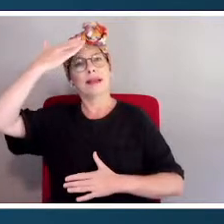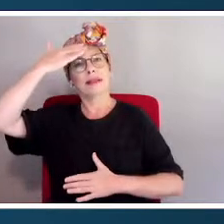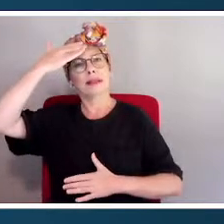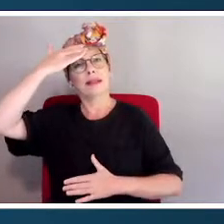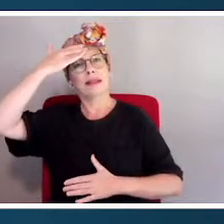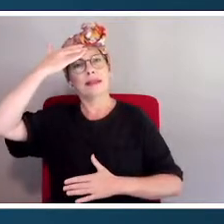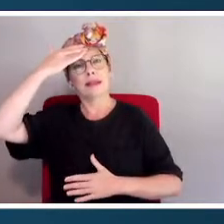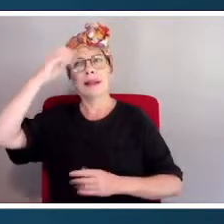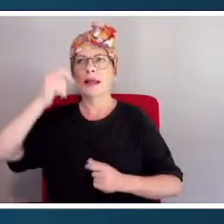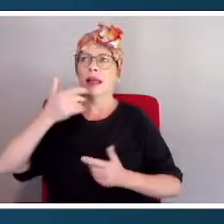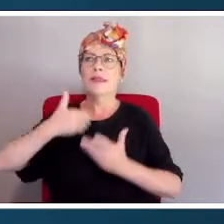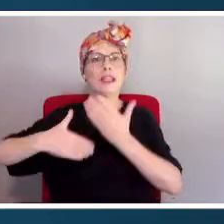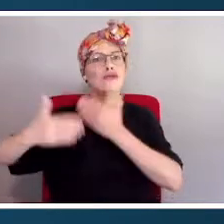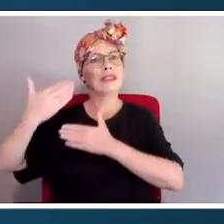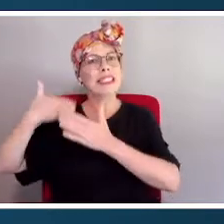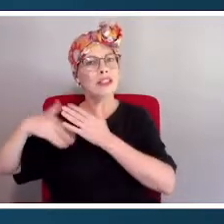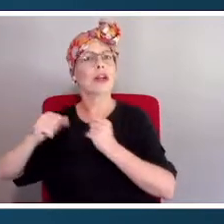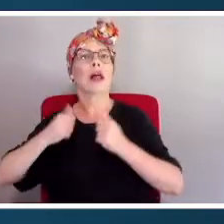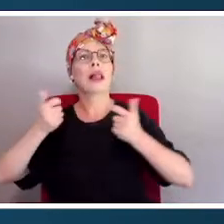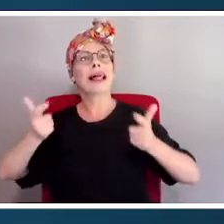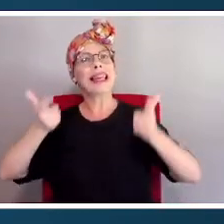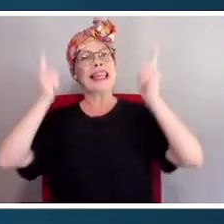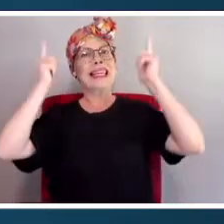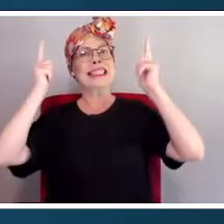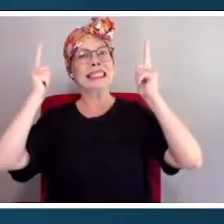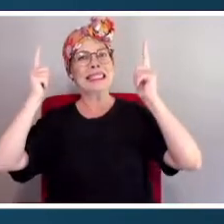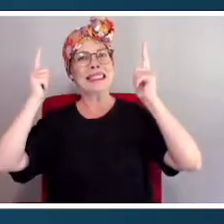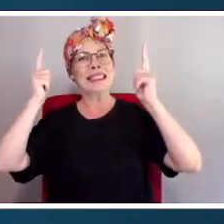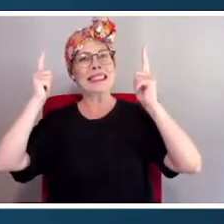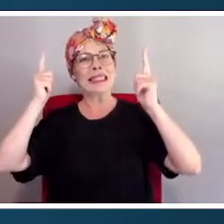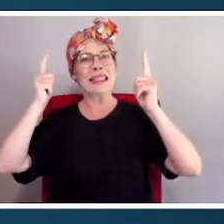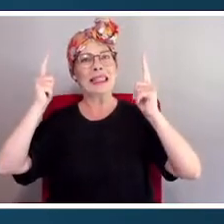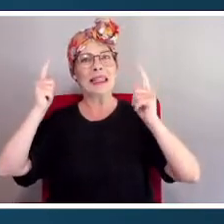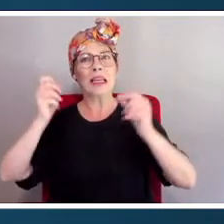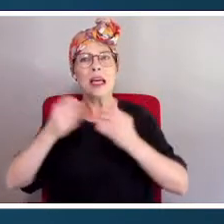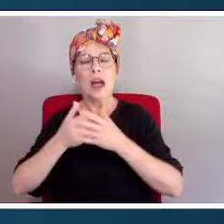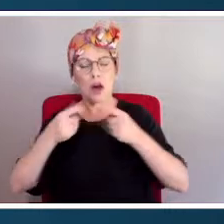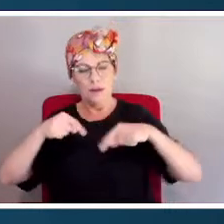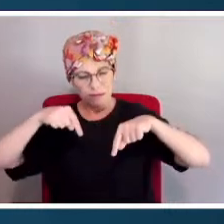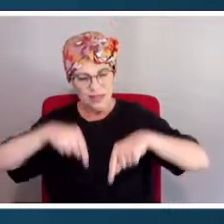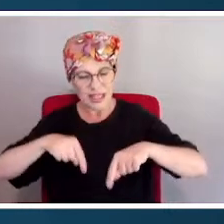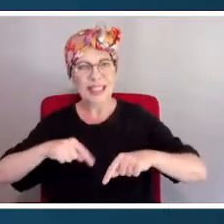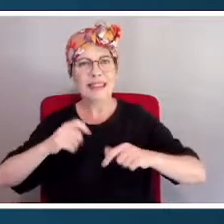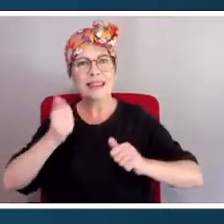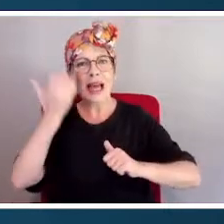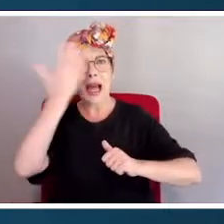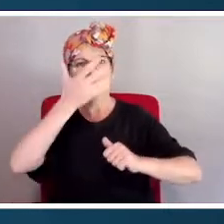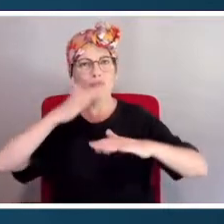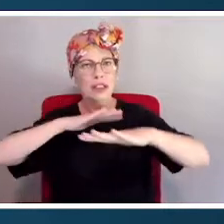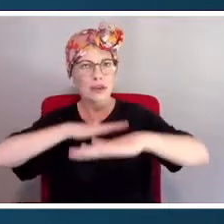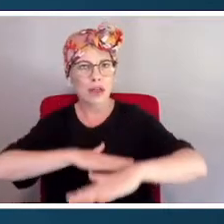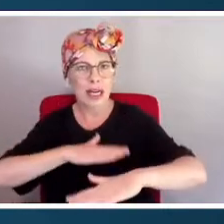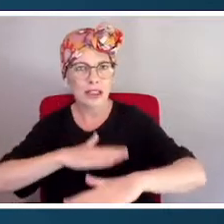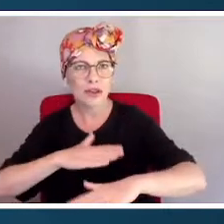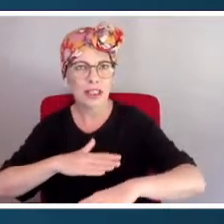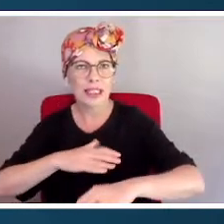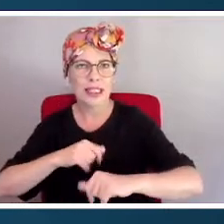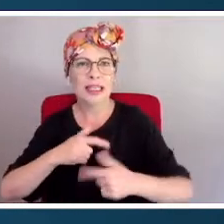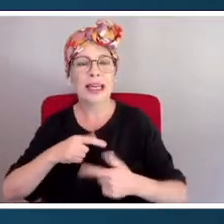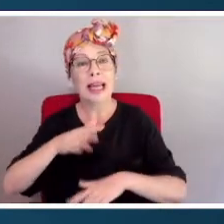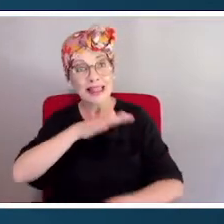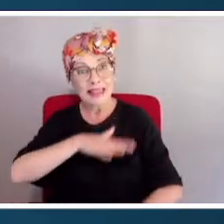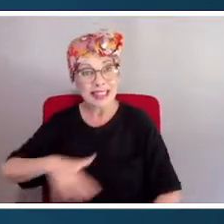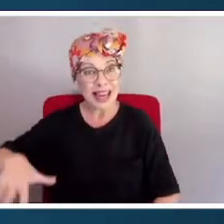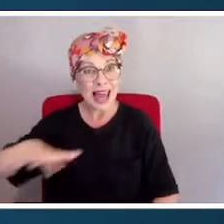leaders and community members of the Ngunnawal country, on whose lands this